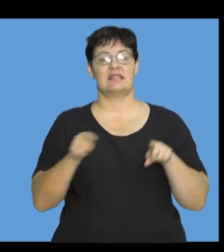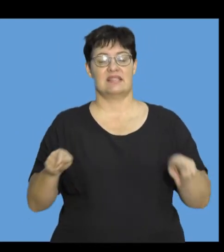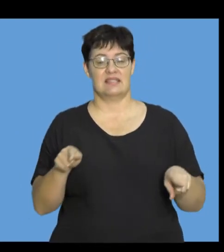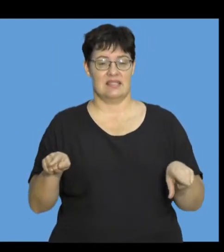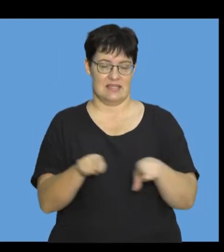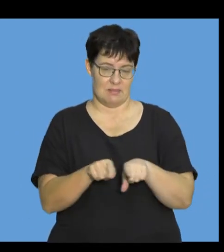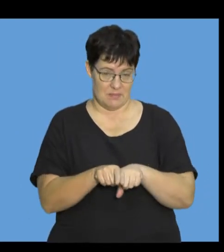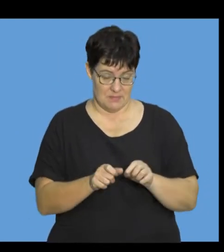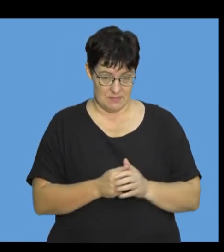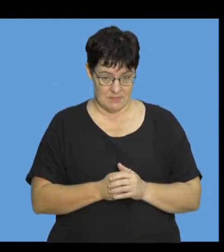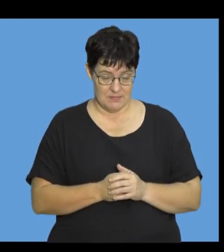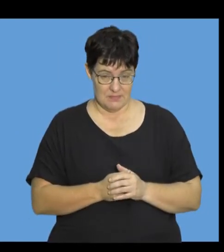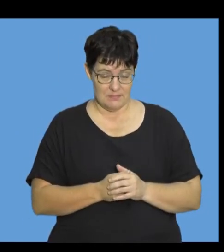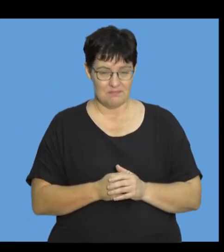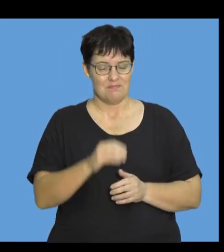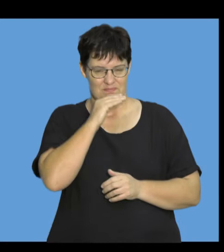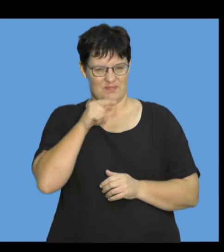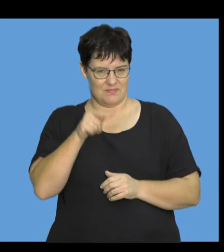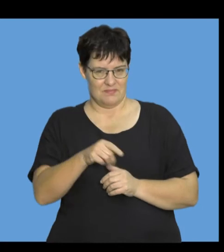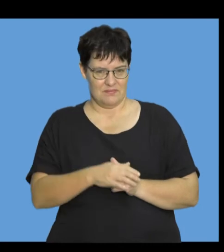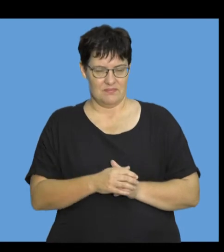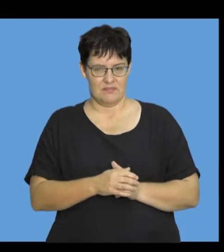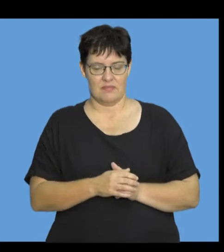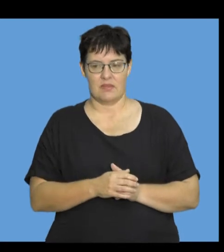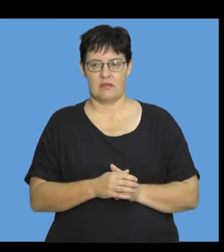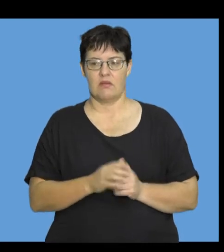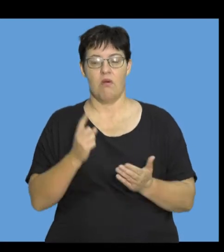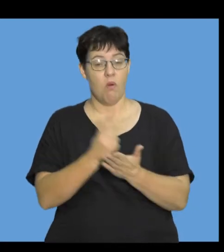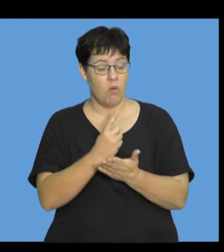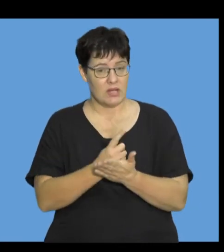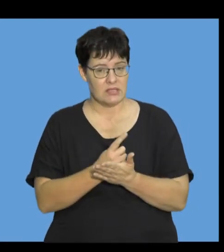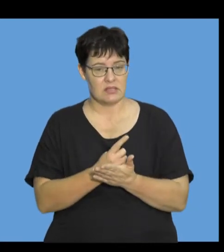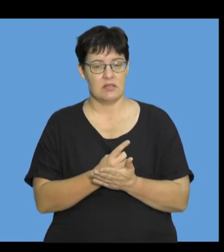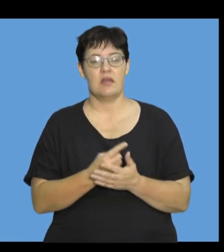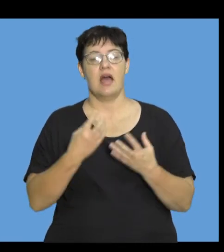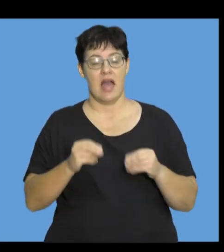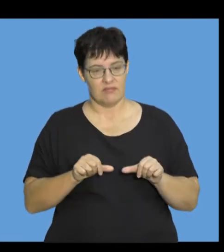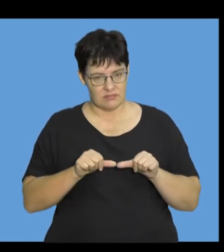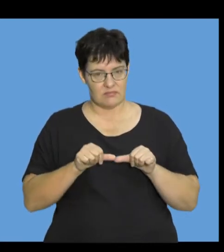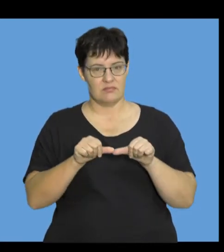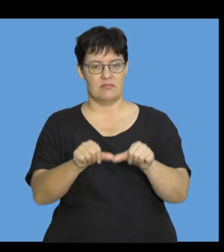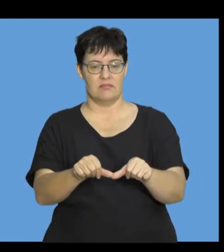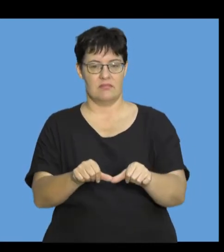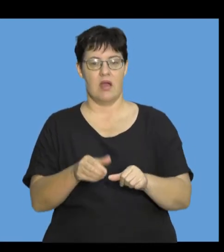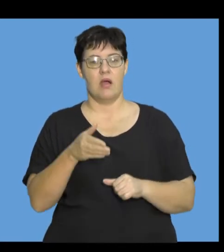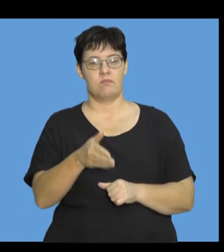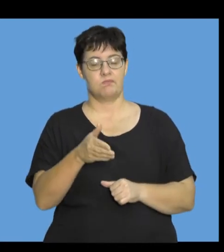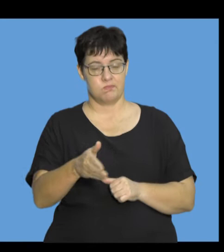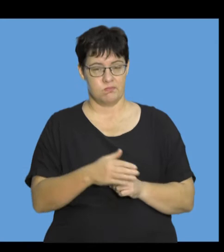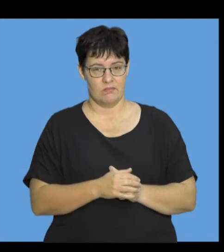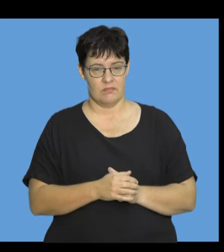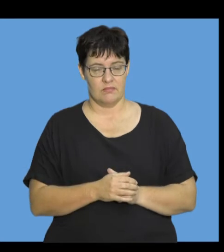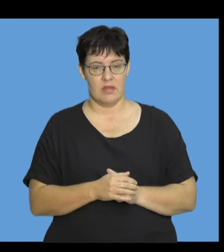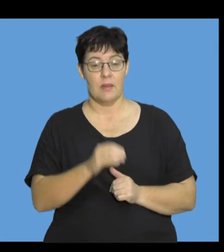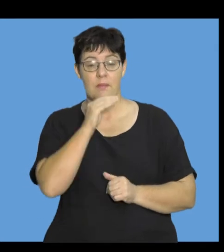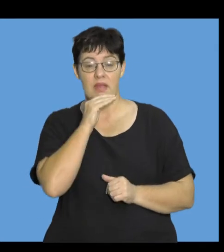will therefore be equal. So that's really what I mean there. There will always be what we call a constant term that is present,